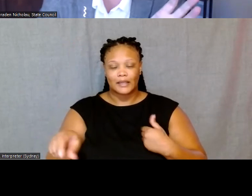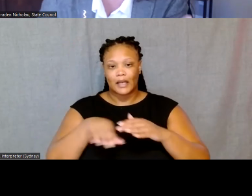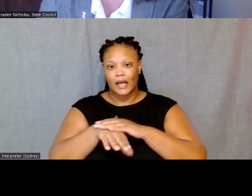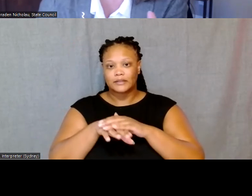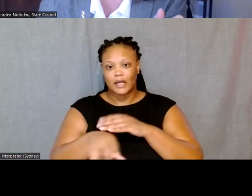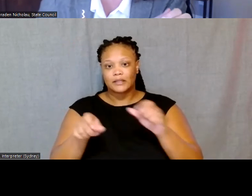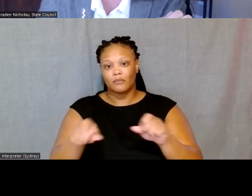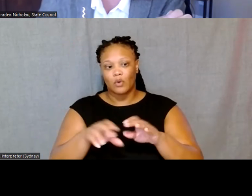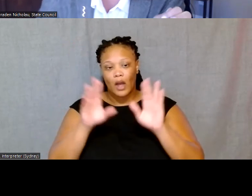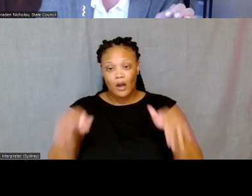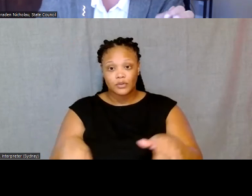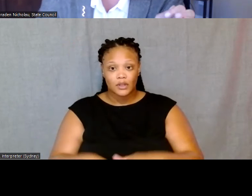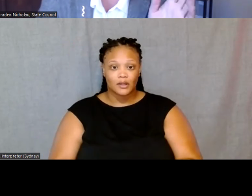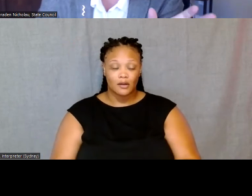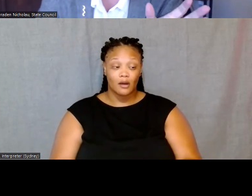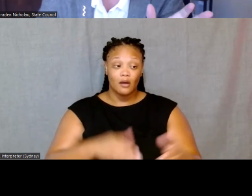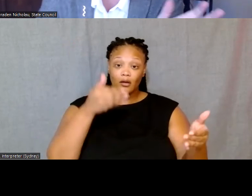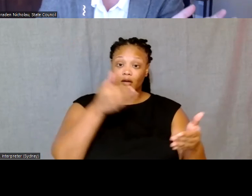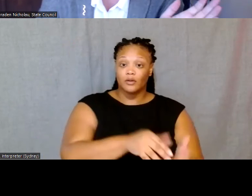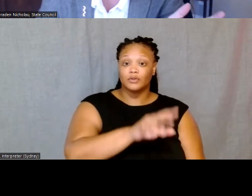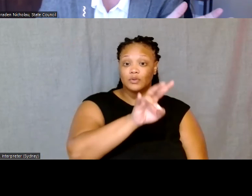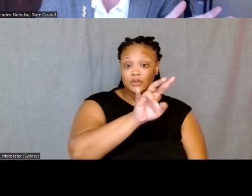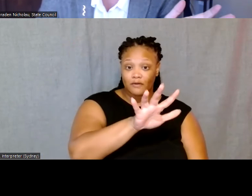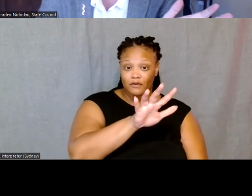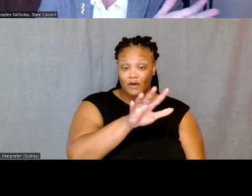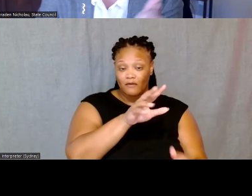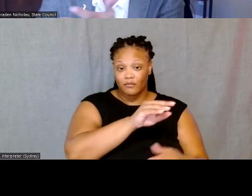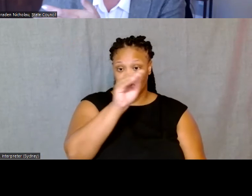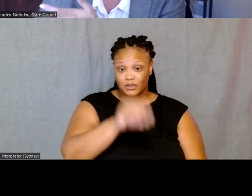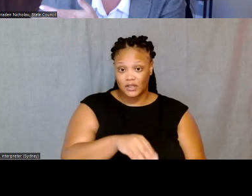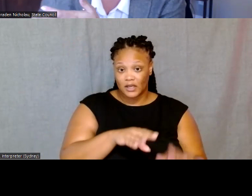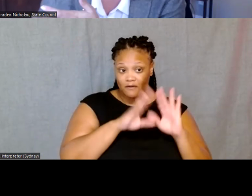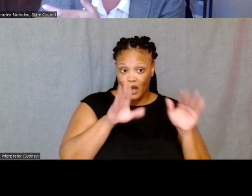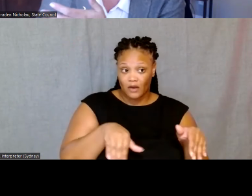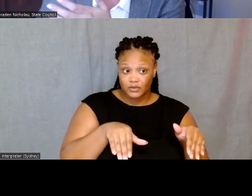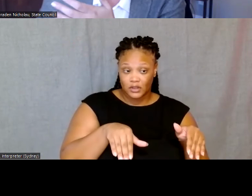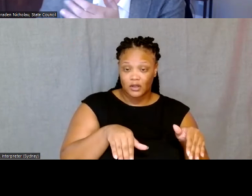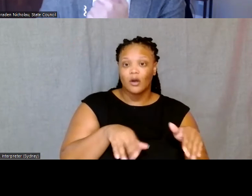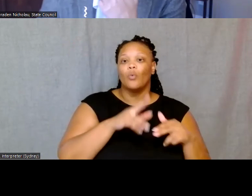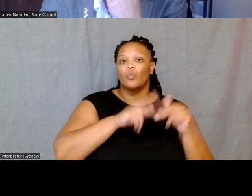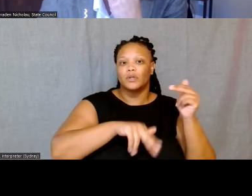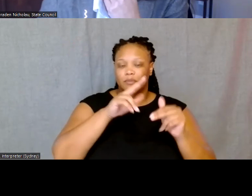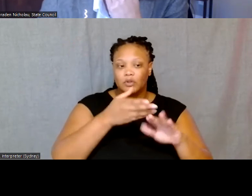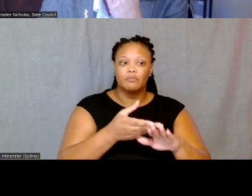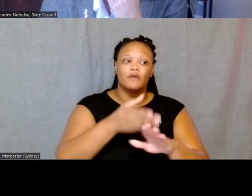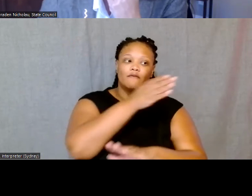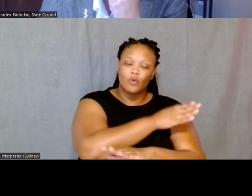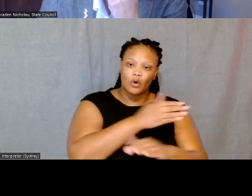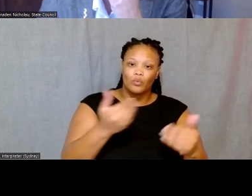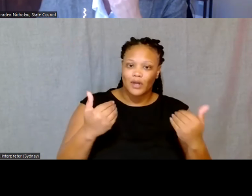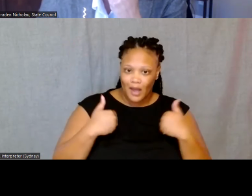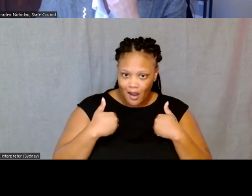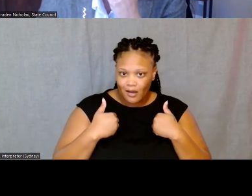to 75% of California's housing stock, we know, has been built before accessibility requirements were adopted back in the